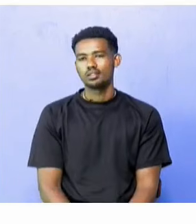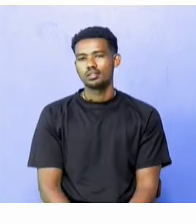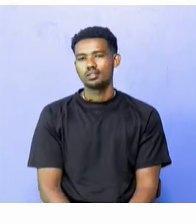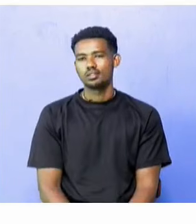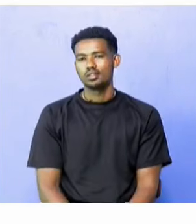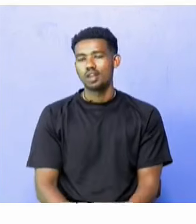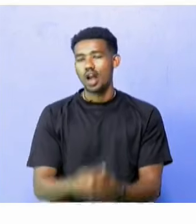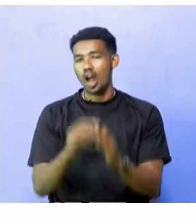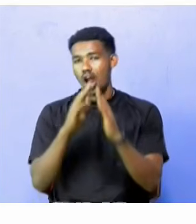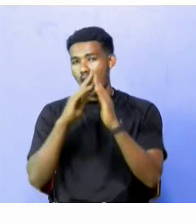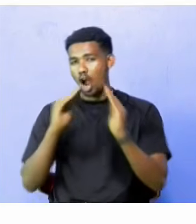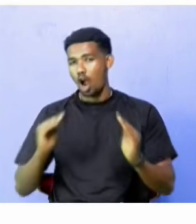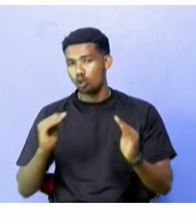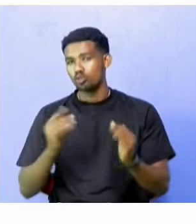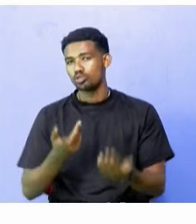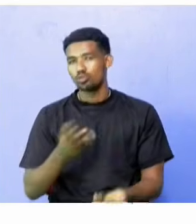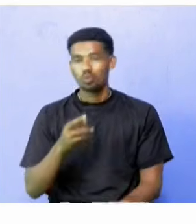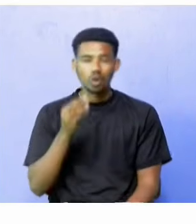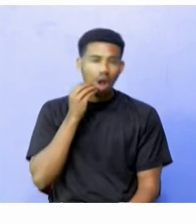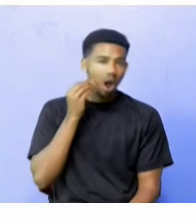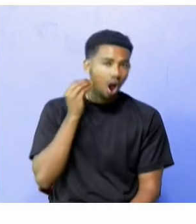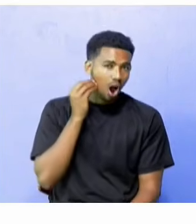a house